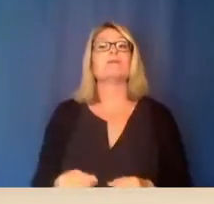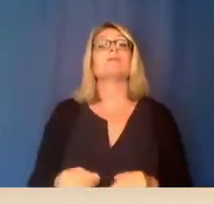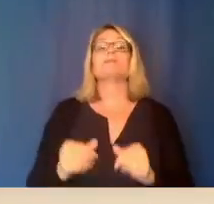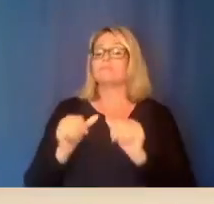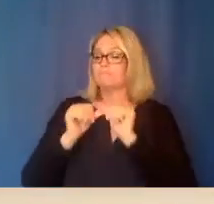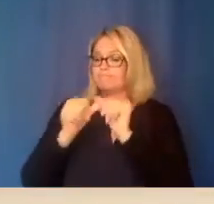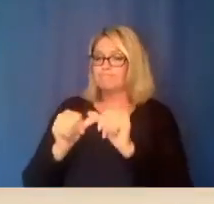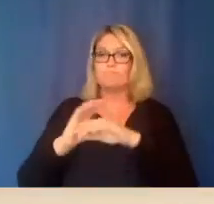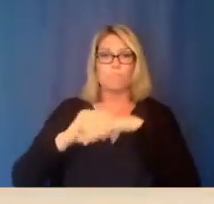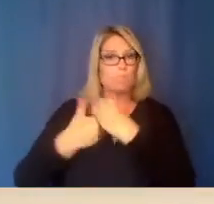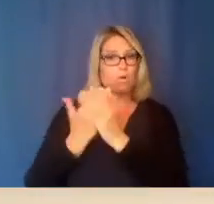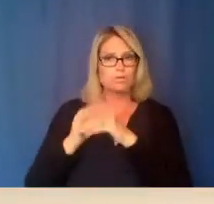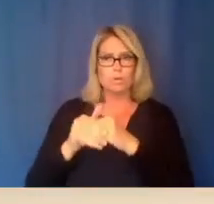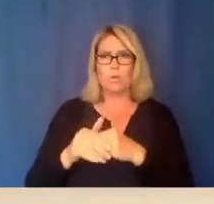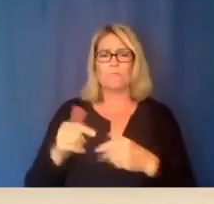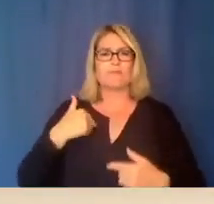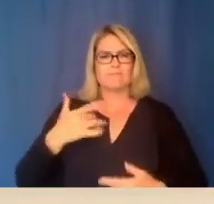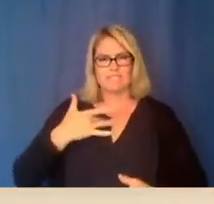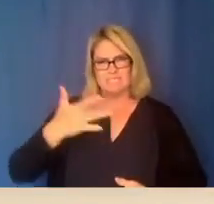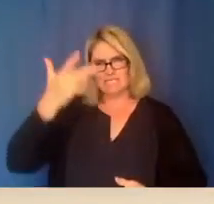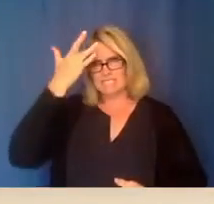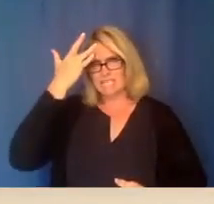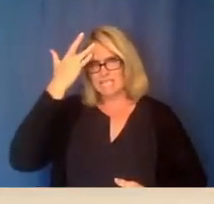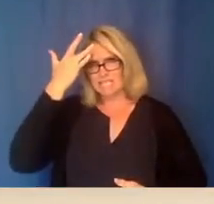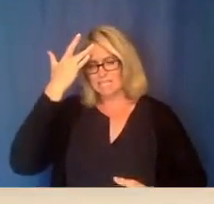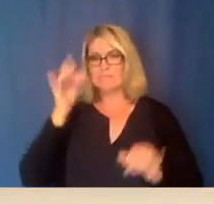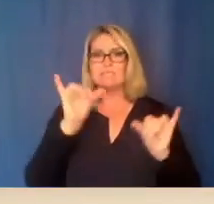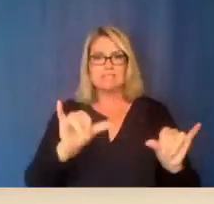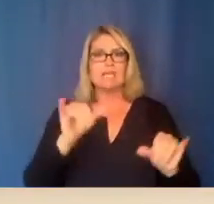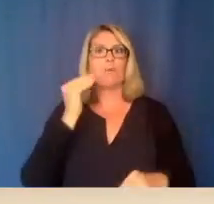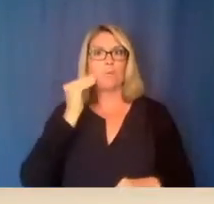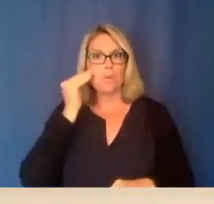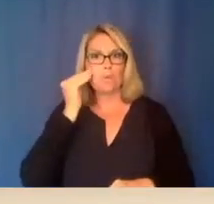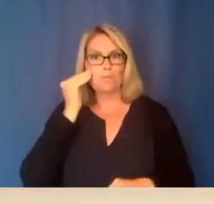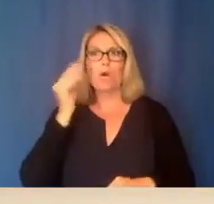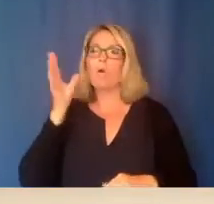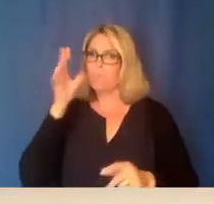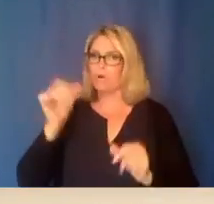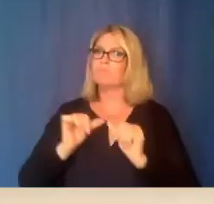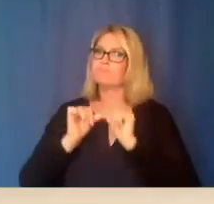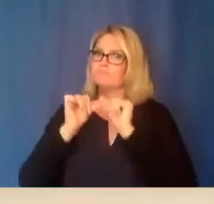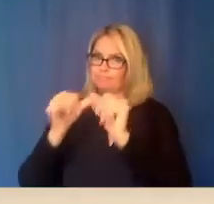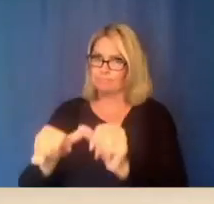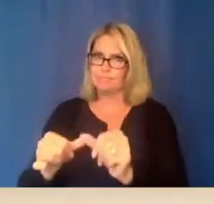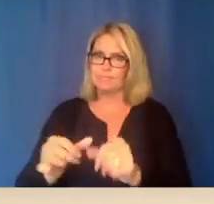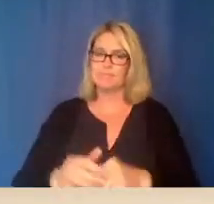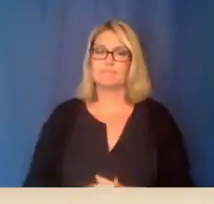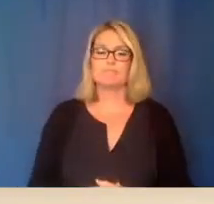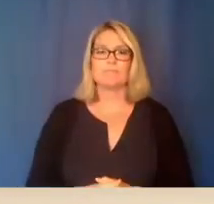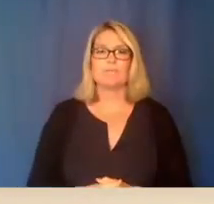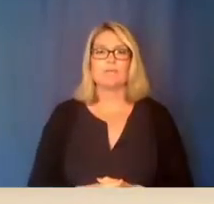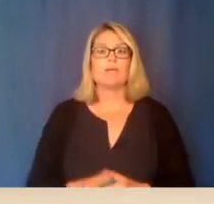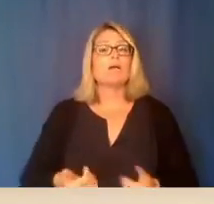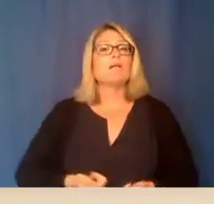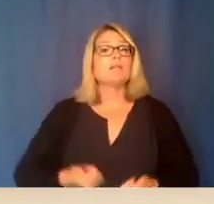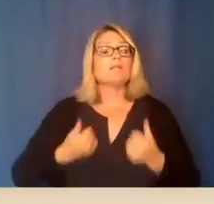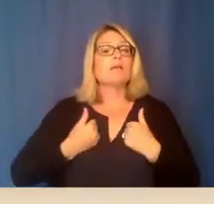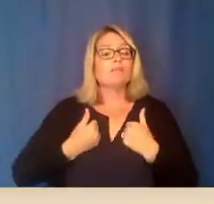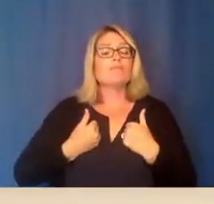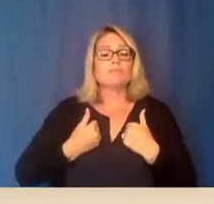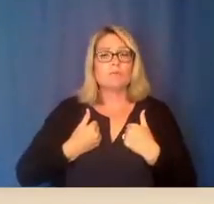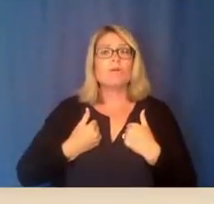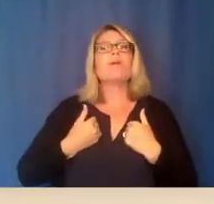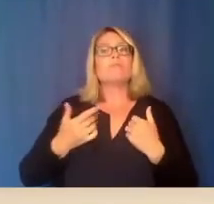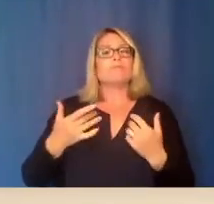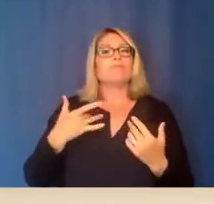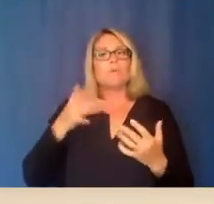home when not feeling well will be with us for the foreseeable future. And I do think life will be different for all of us when we achieve our target of